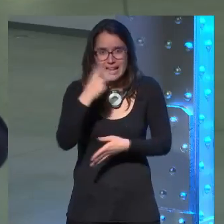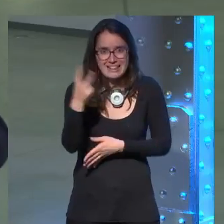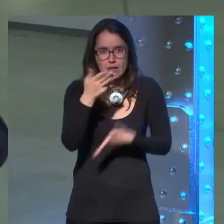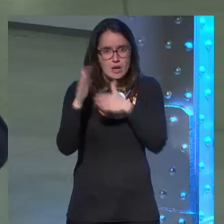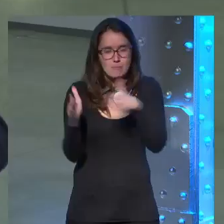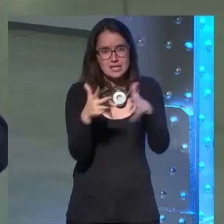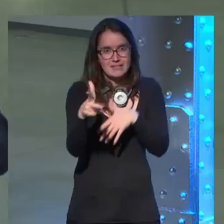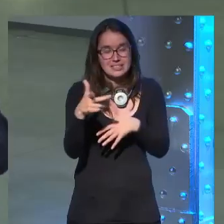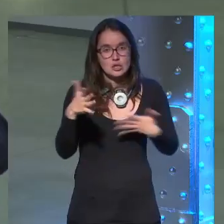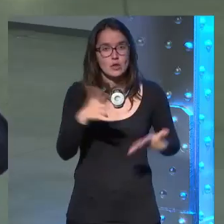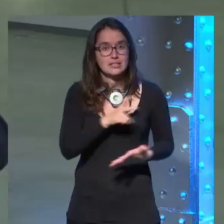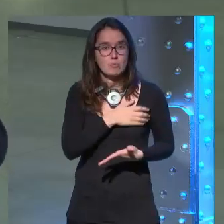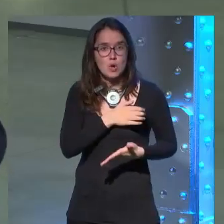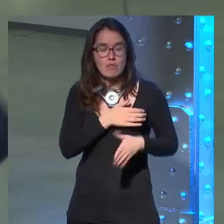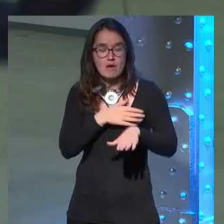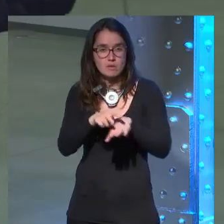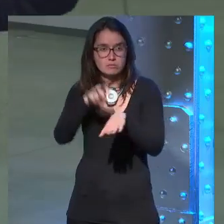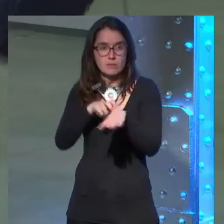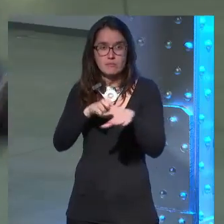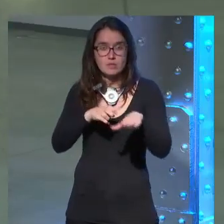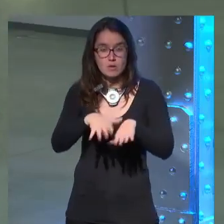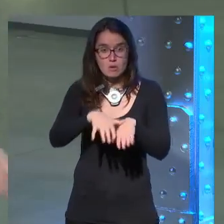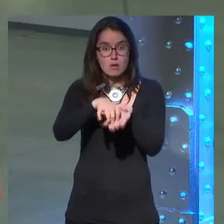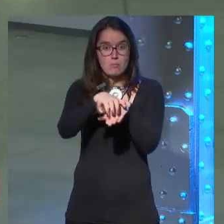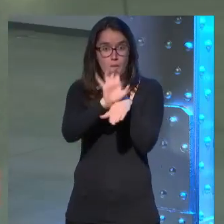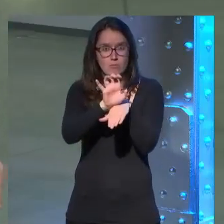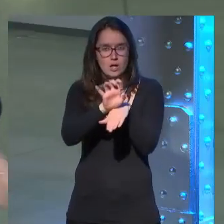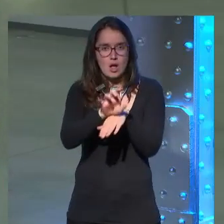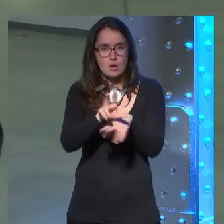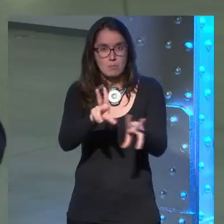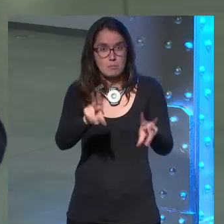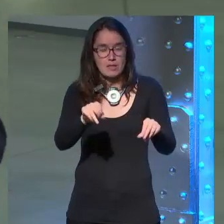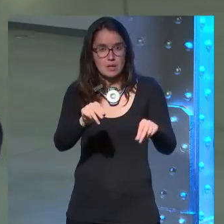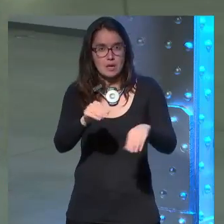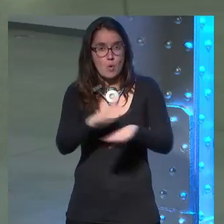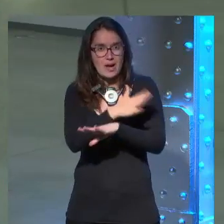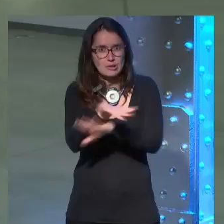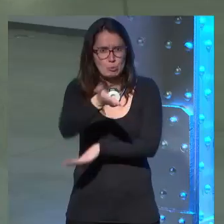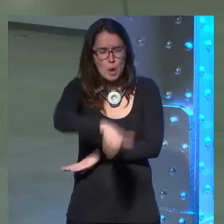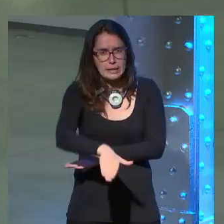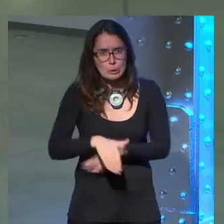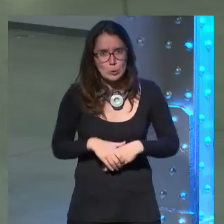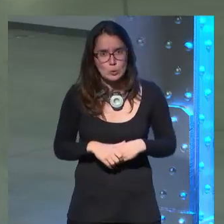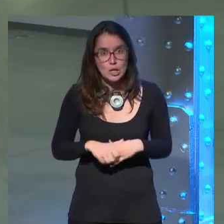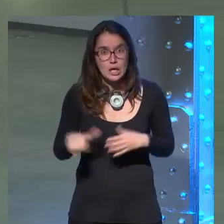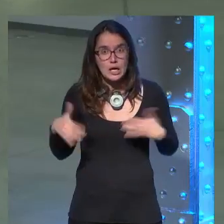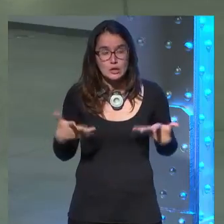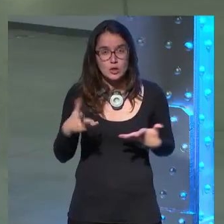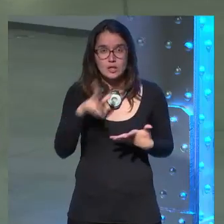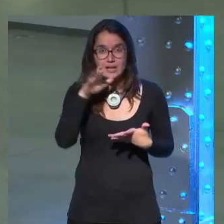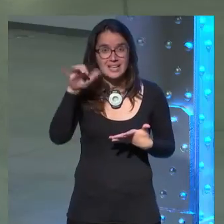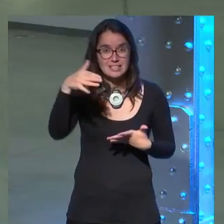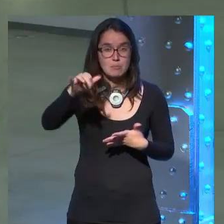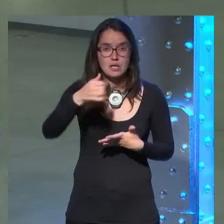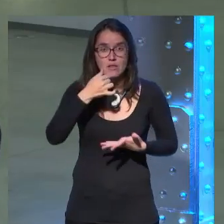back of the car, flips the boot open, and goes, "Oh, you've got a dead cat in the back of your car." And Schrödinger says, "Well, it's dead